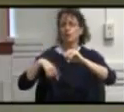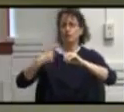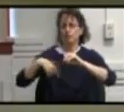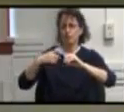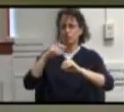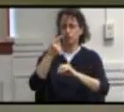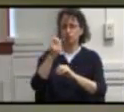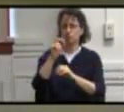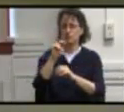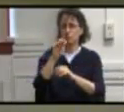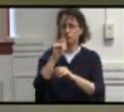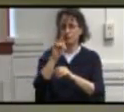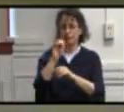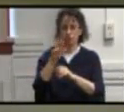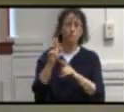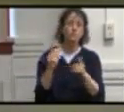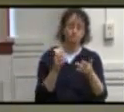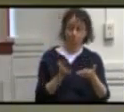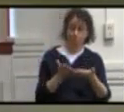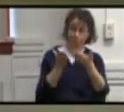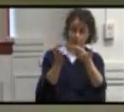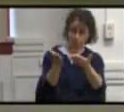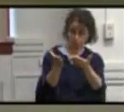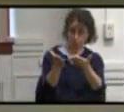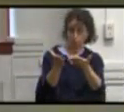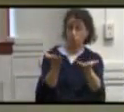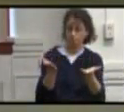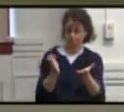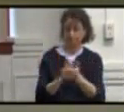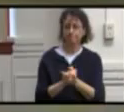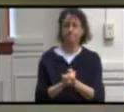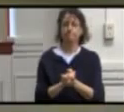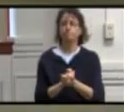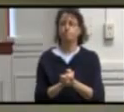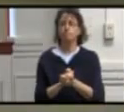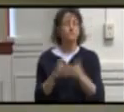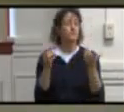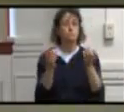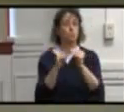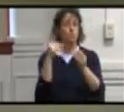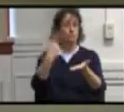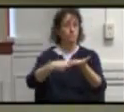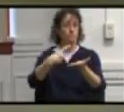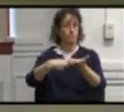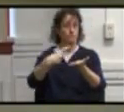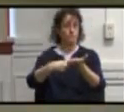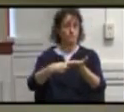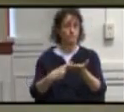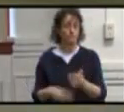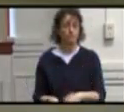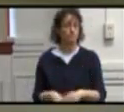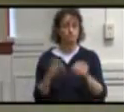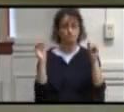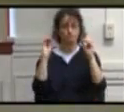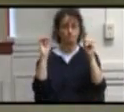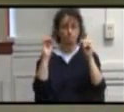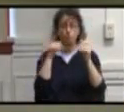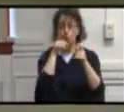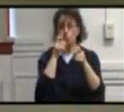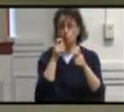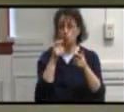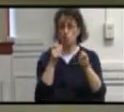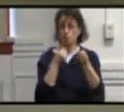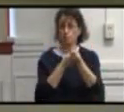to award that bid for the backup electrical generator. Is there any further discussion? Hearing none, all those in favor, please